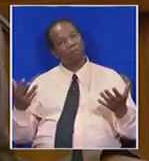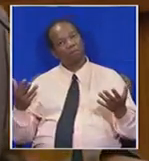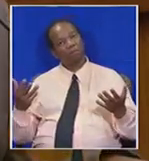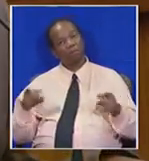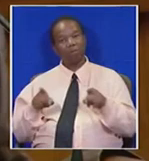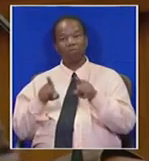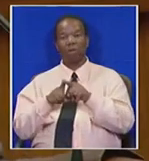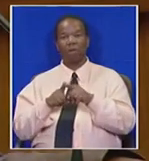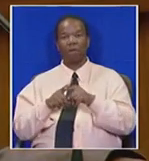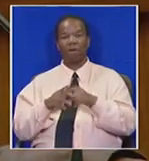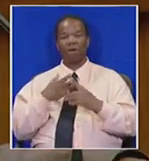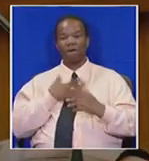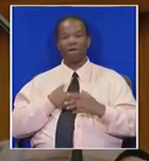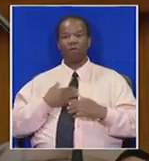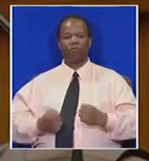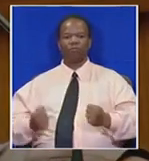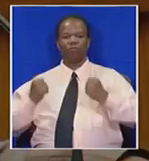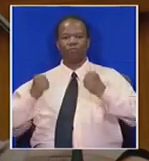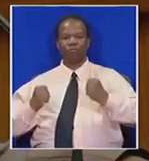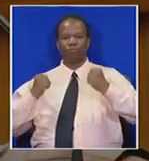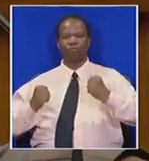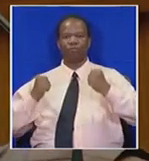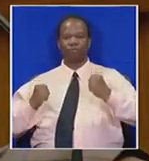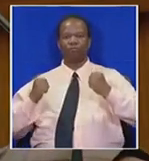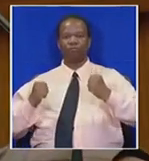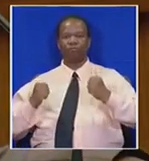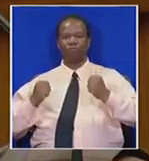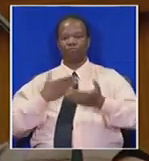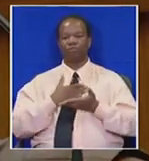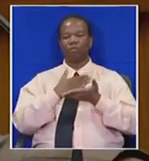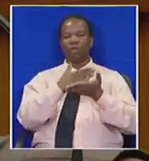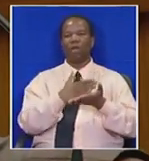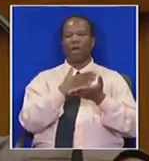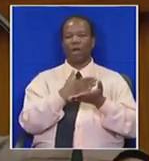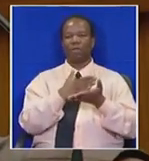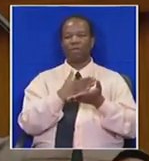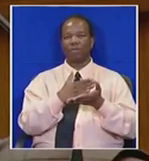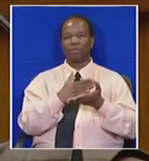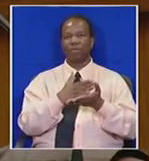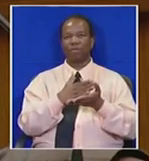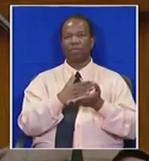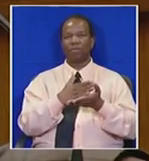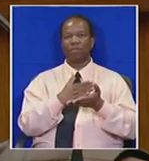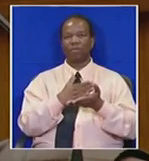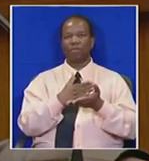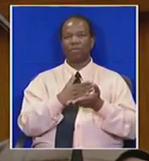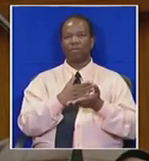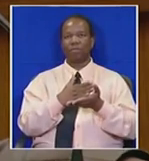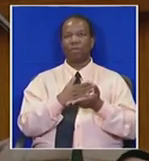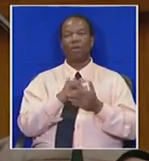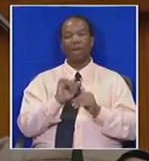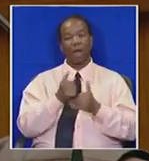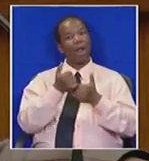recharged, re-energized to lend a helping hand, assisting in putting some of the building